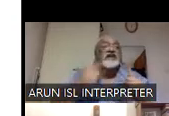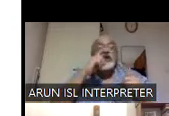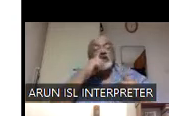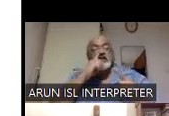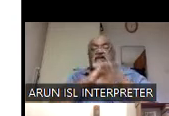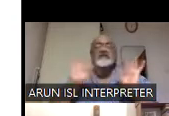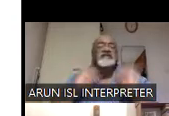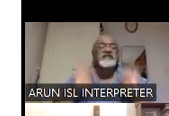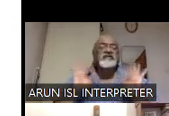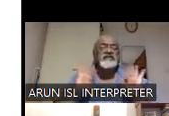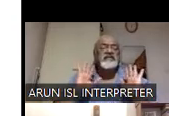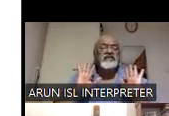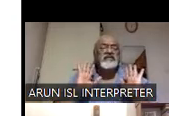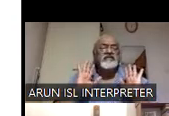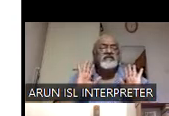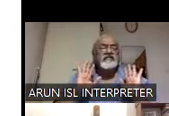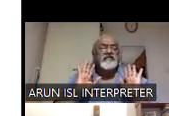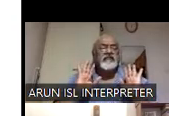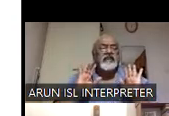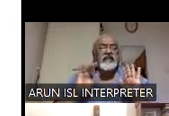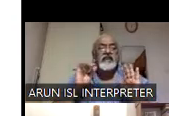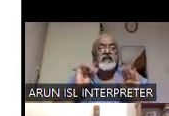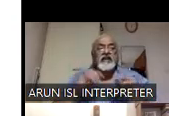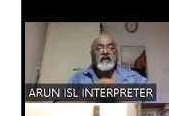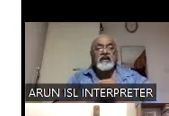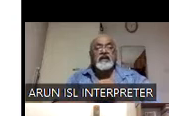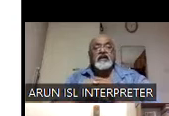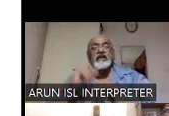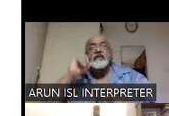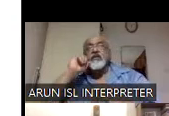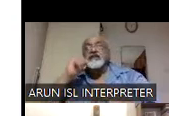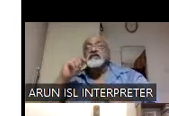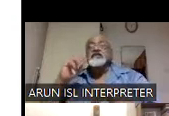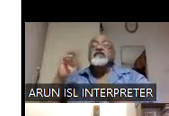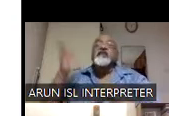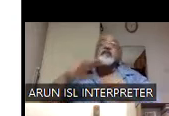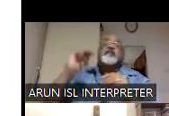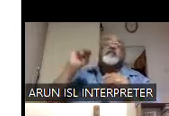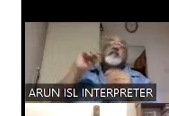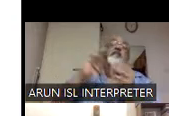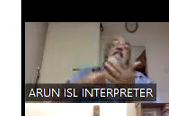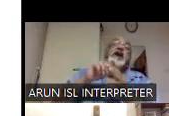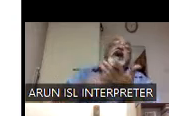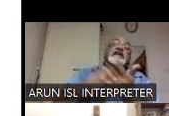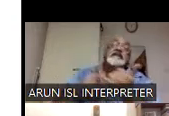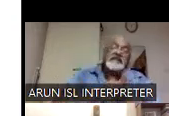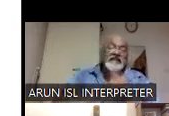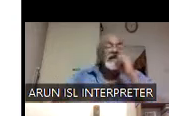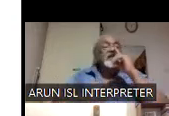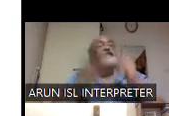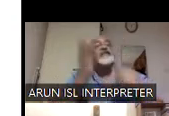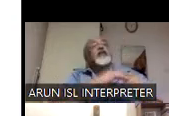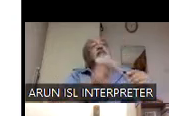right? It is not about boys from Mars and girls from Venus. We're not talking about those kind of things. What we